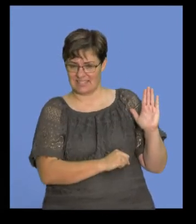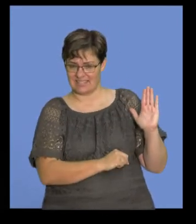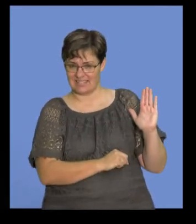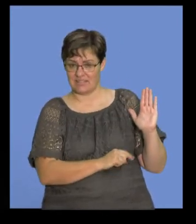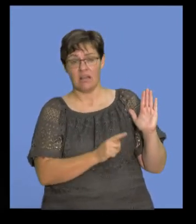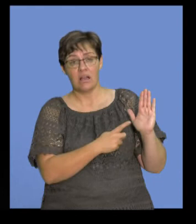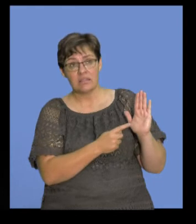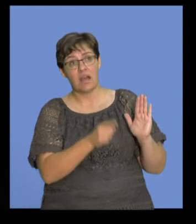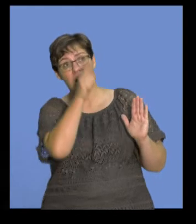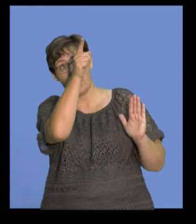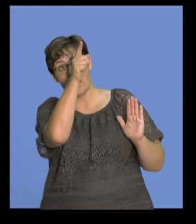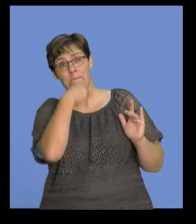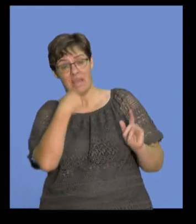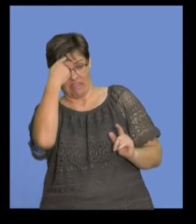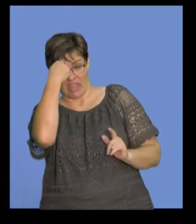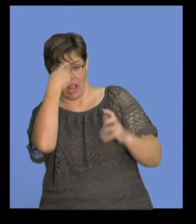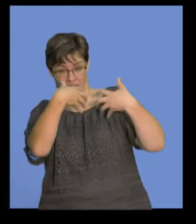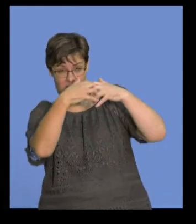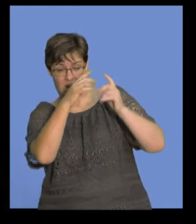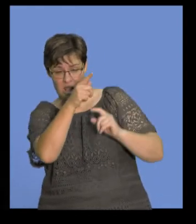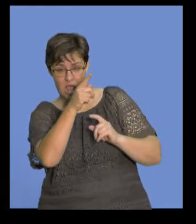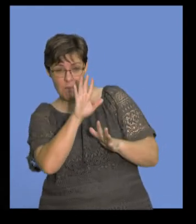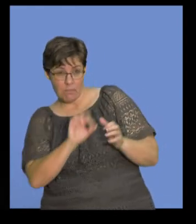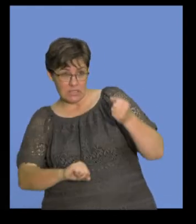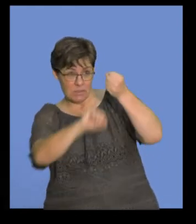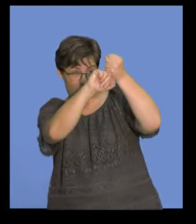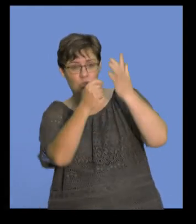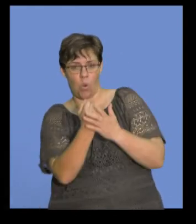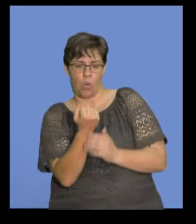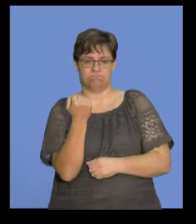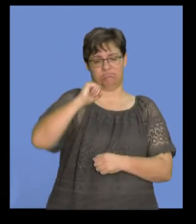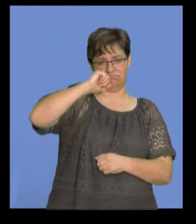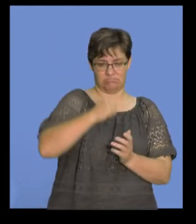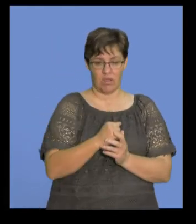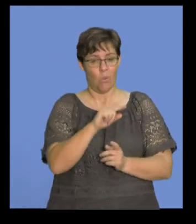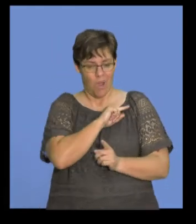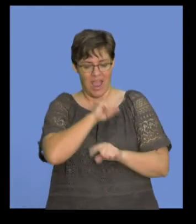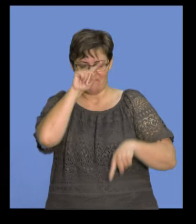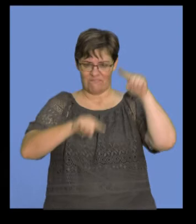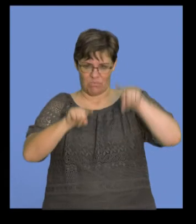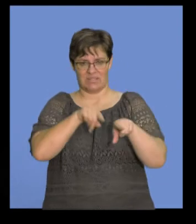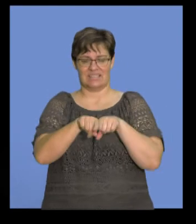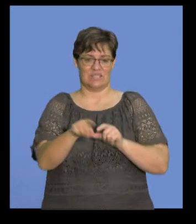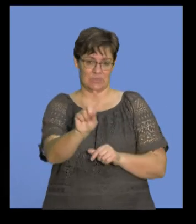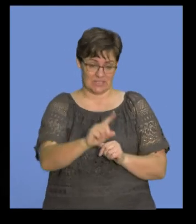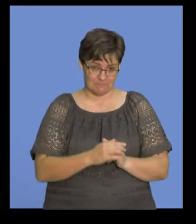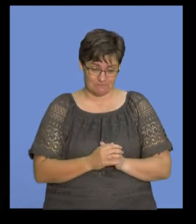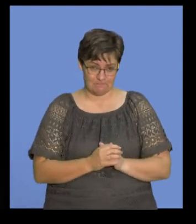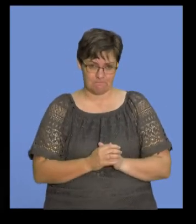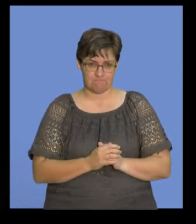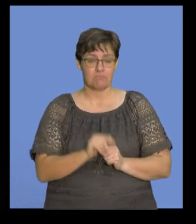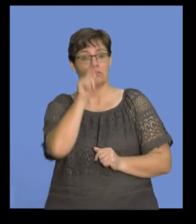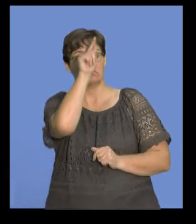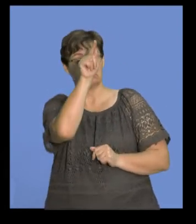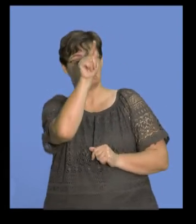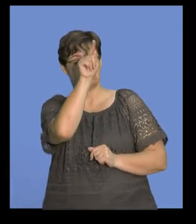whether it supported or rejected the hypothesis by restating the variables that were tested. If your